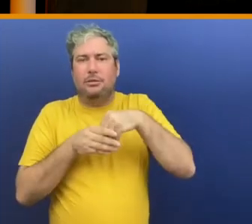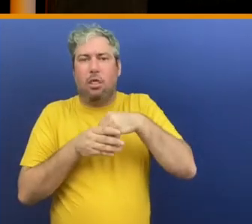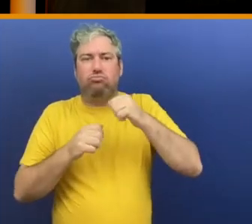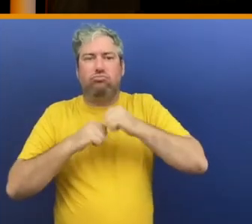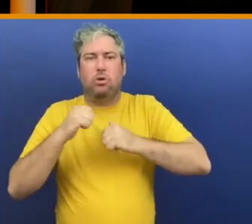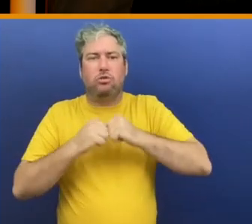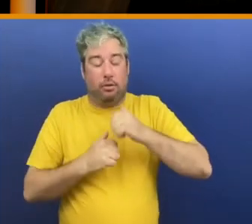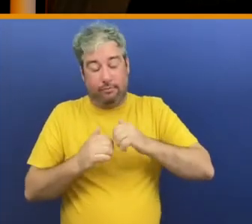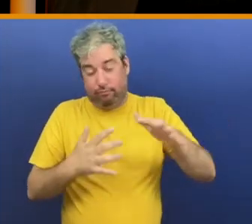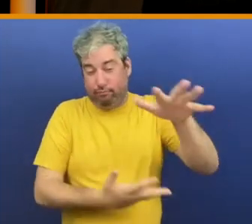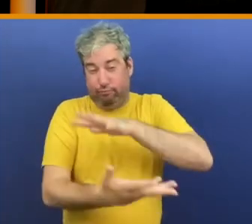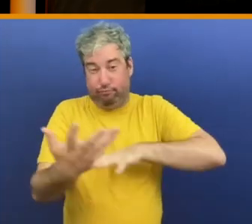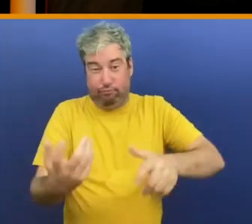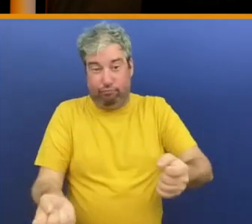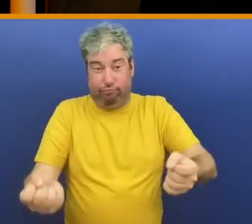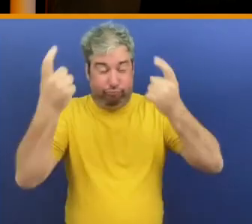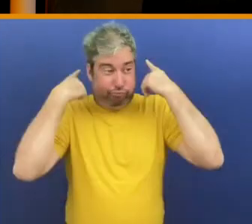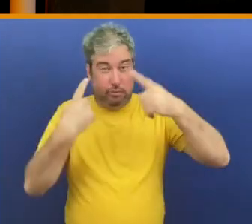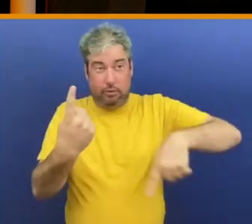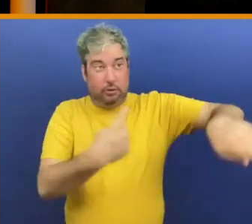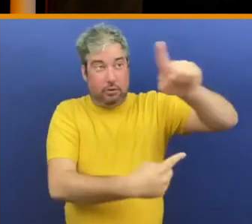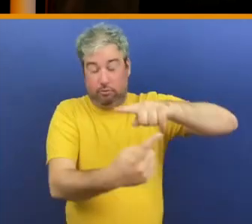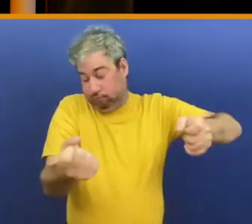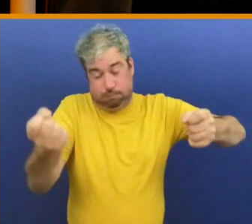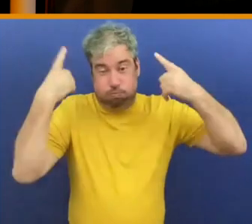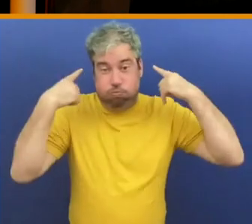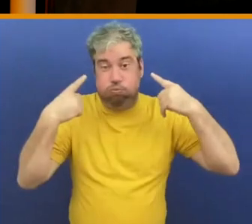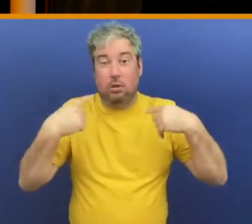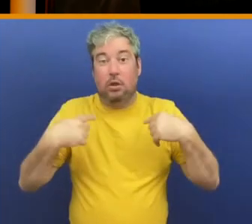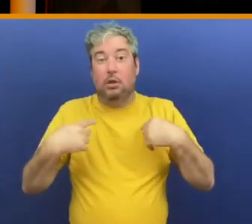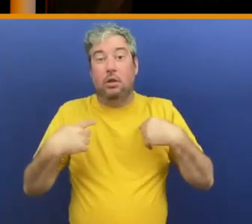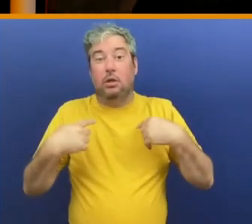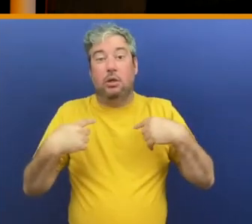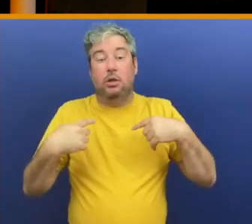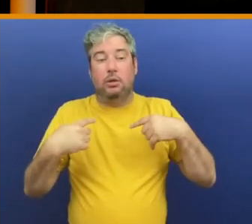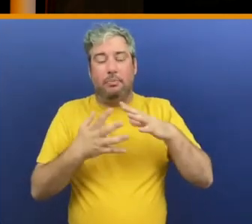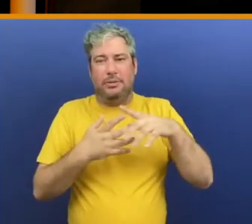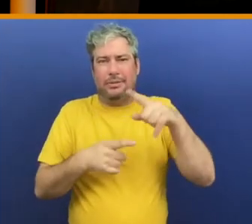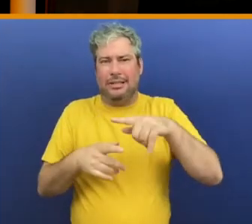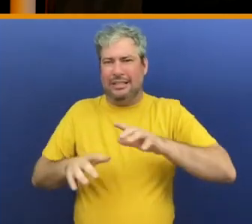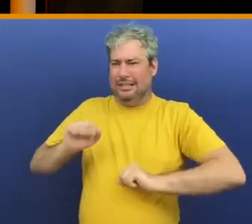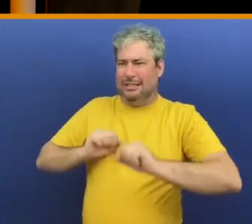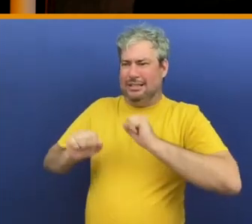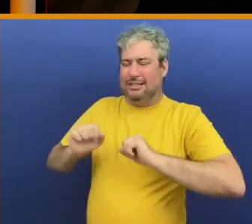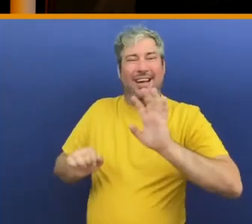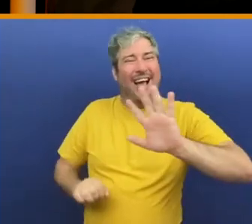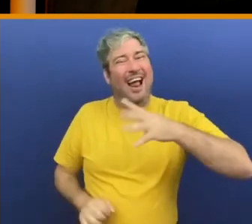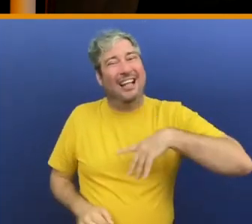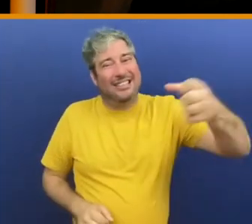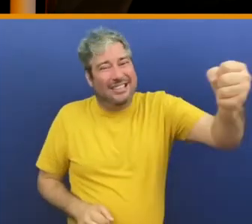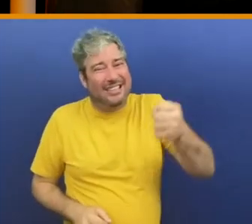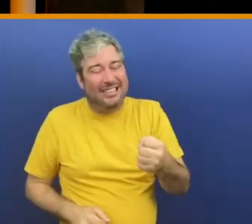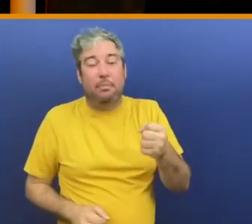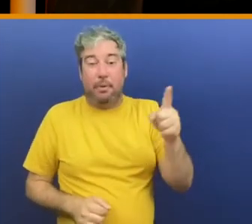who should be at the heart of our party's strategic decision making, our members and potential future members. We too need to modernise the way